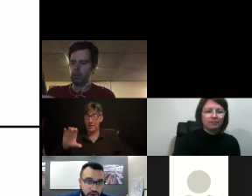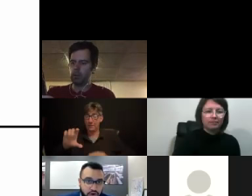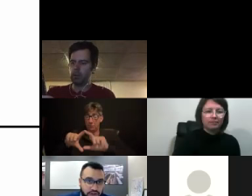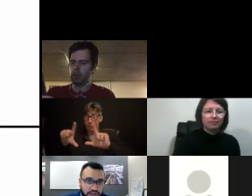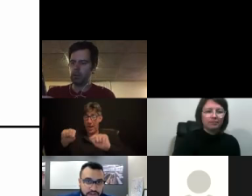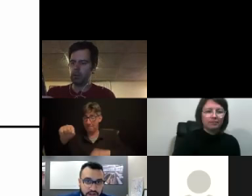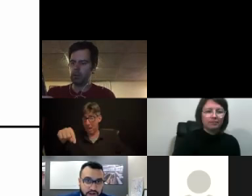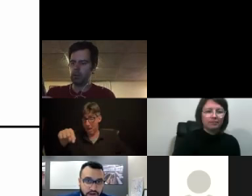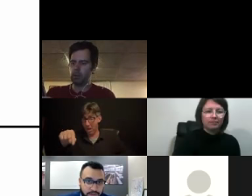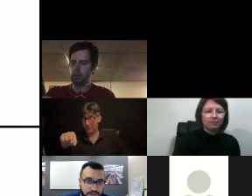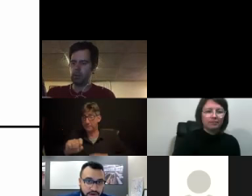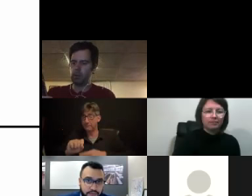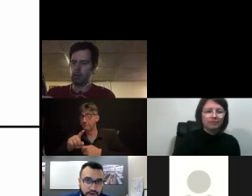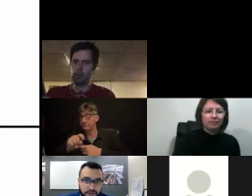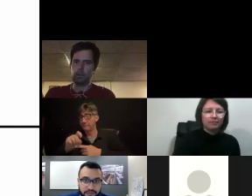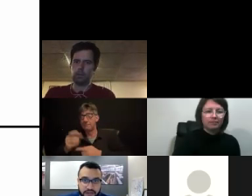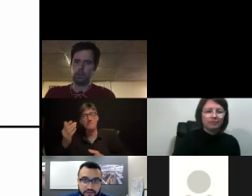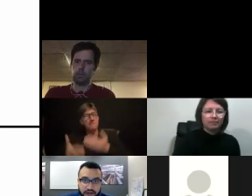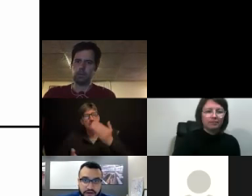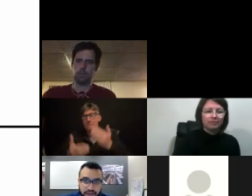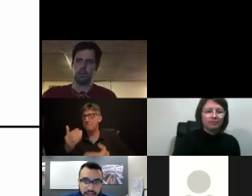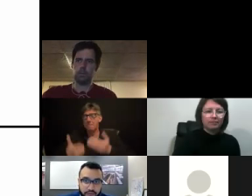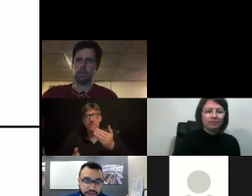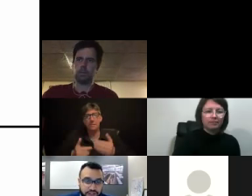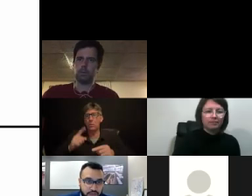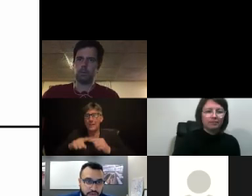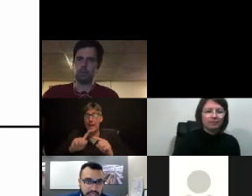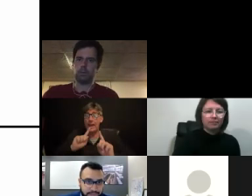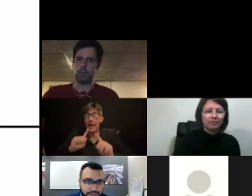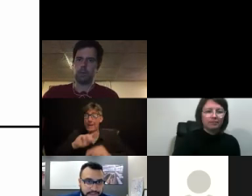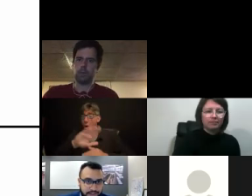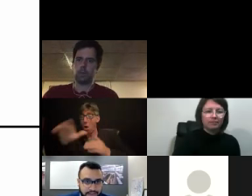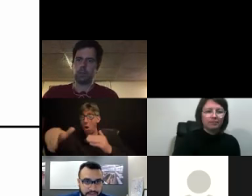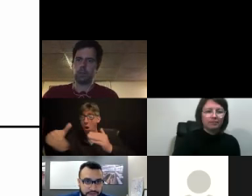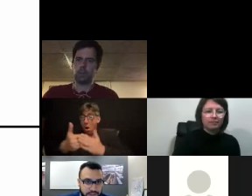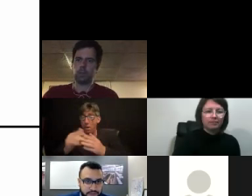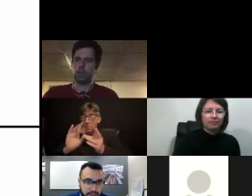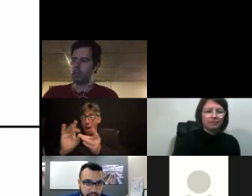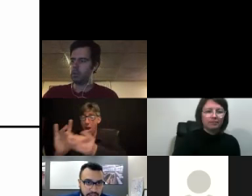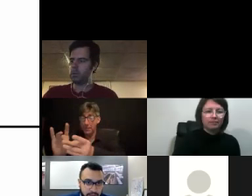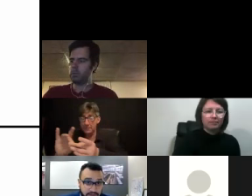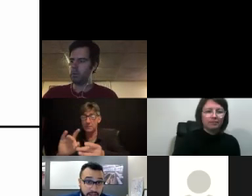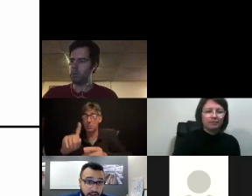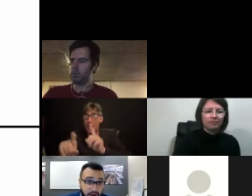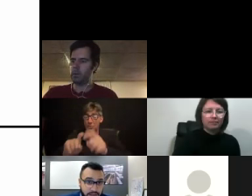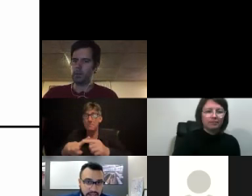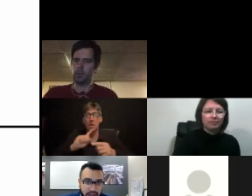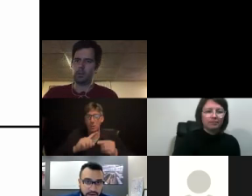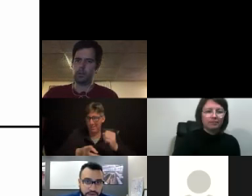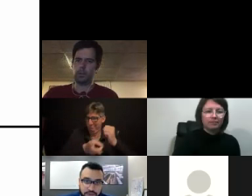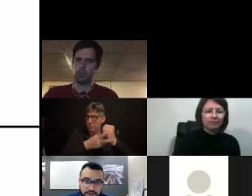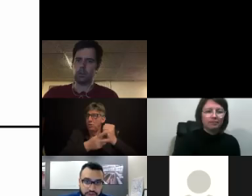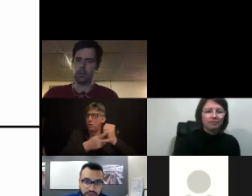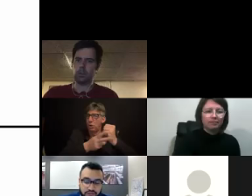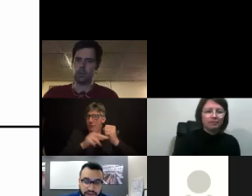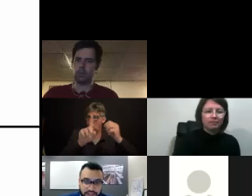get to all questions, all comments are part of the meeting record and will be shared with the MBTA leadership. To make a comment aloud,